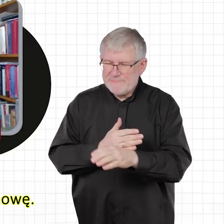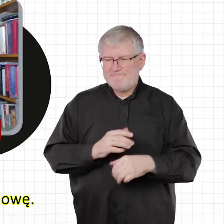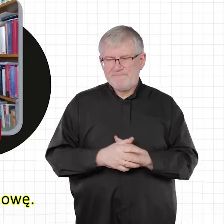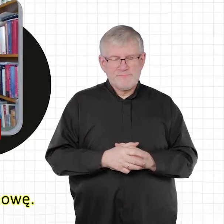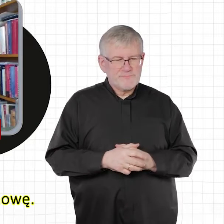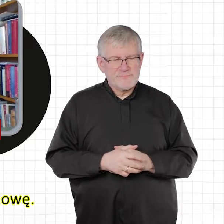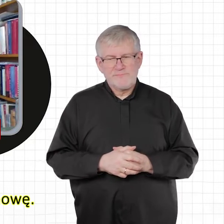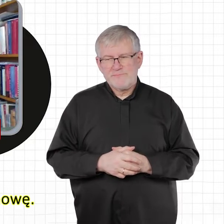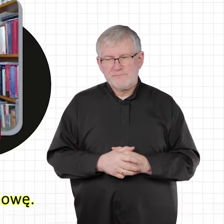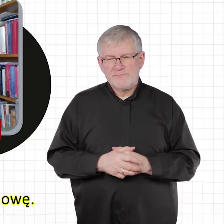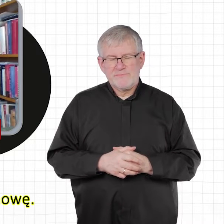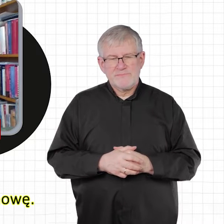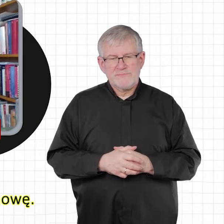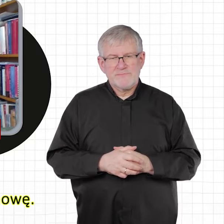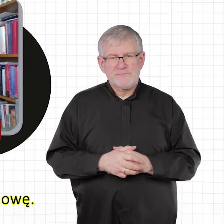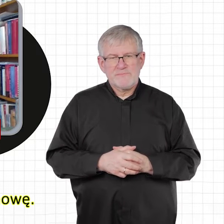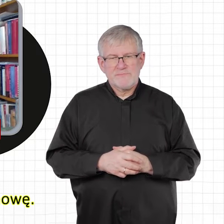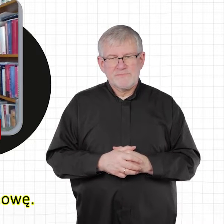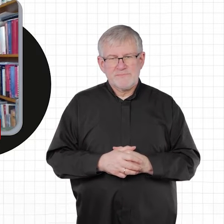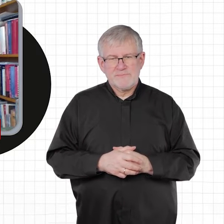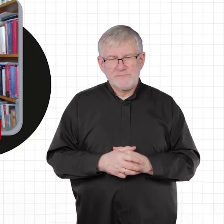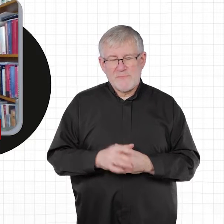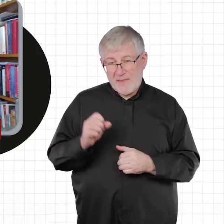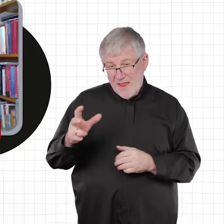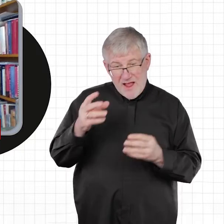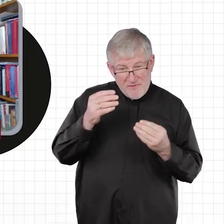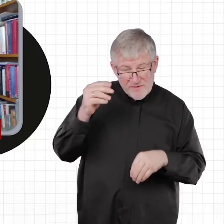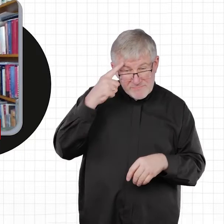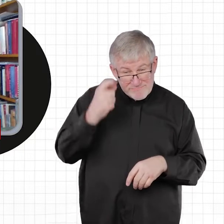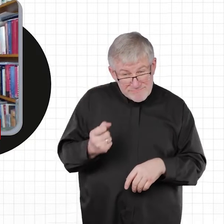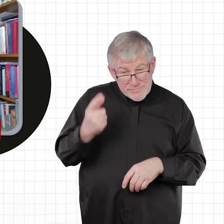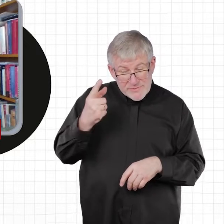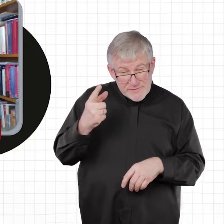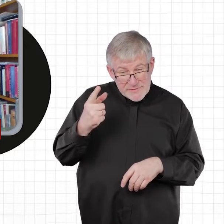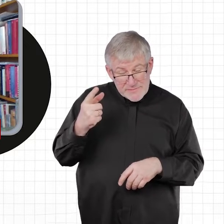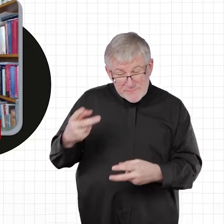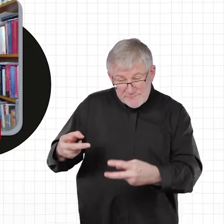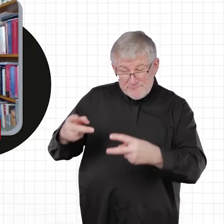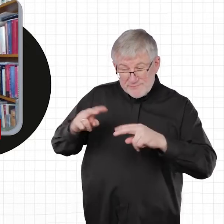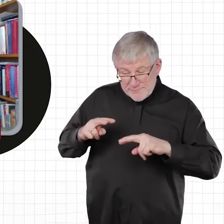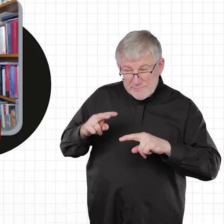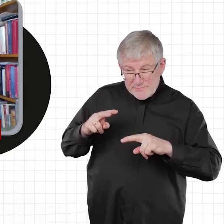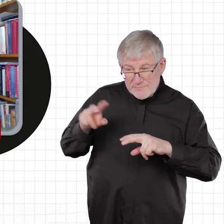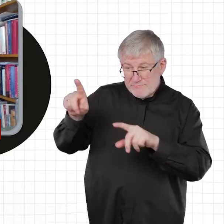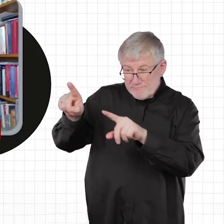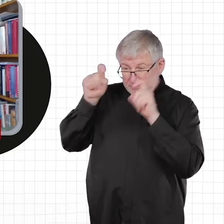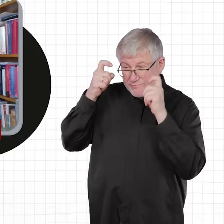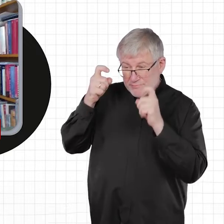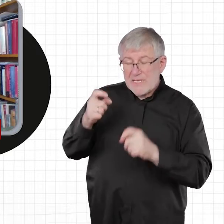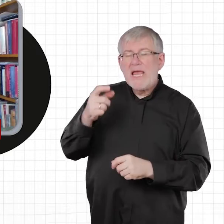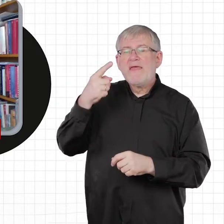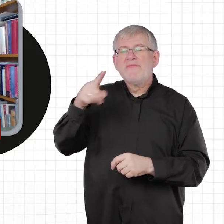like that hard that it's hard for them to say no. So I try everything I can.